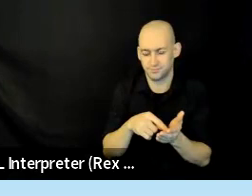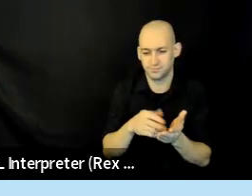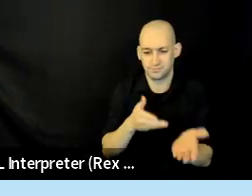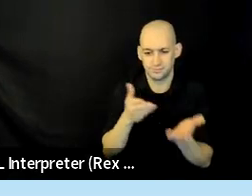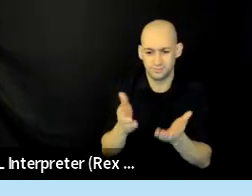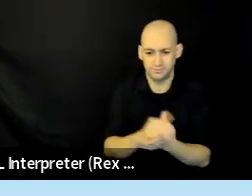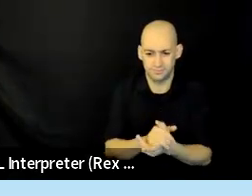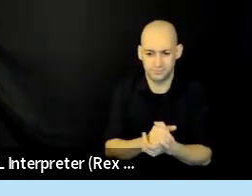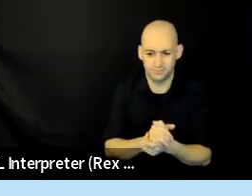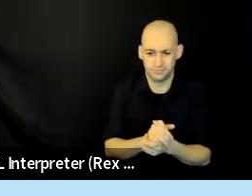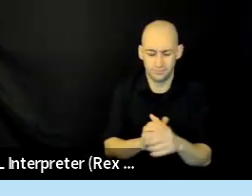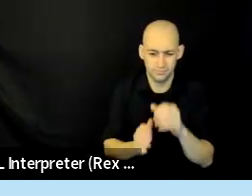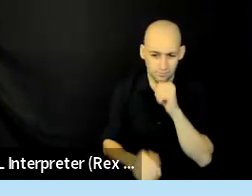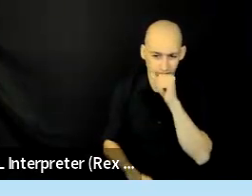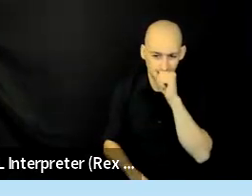Next.